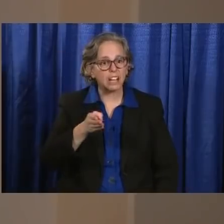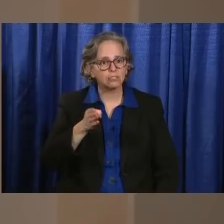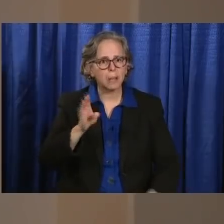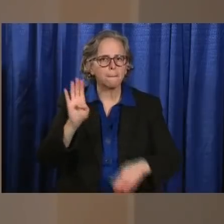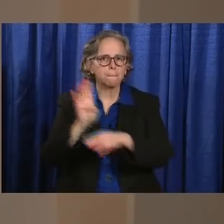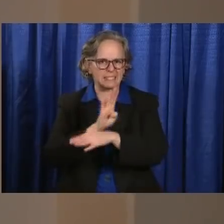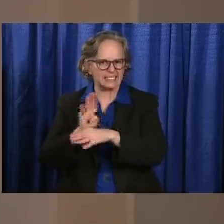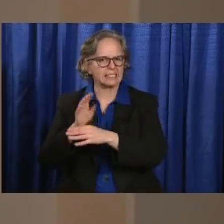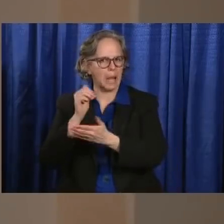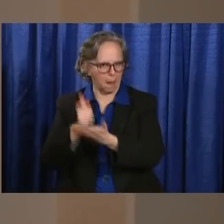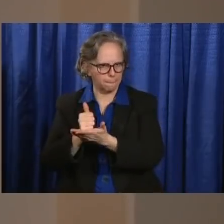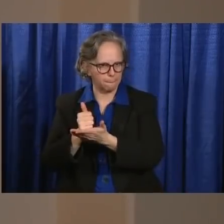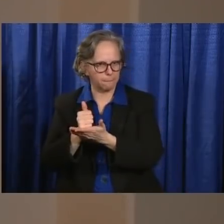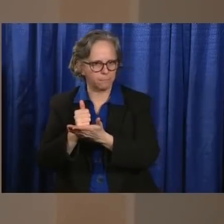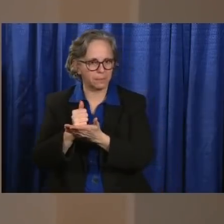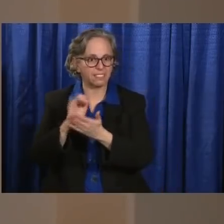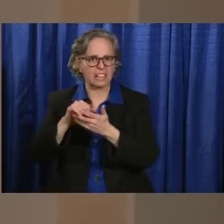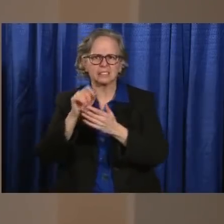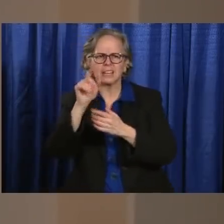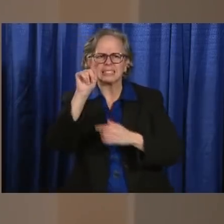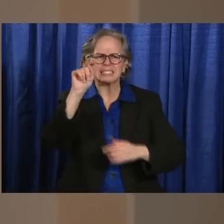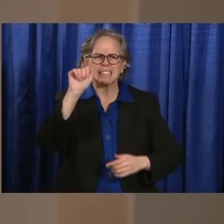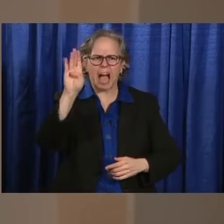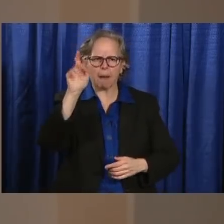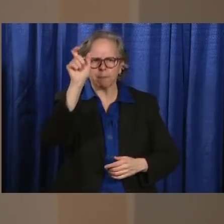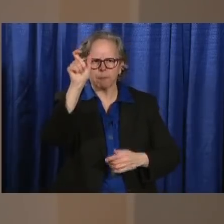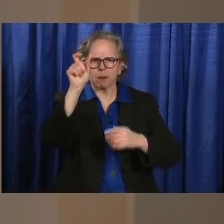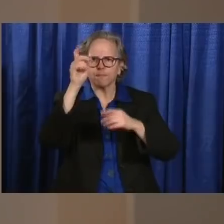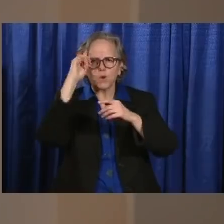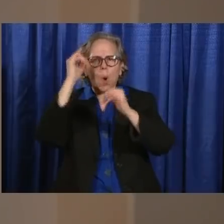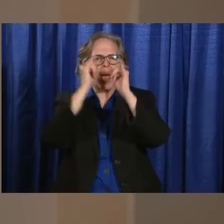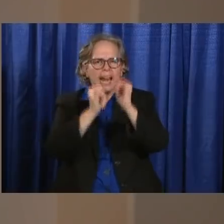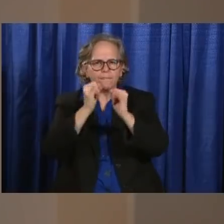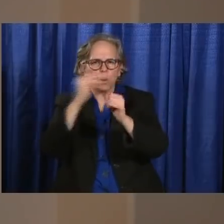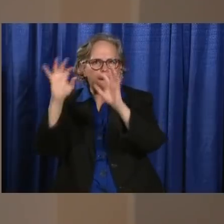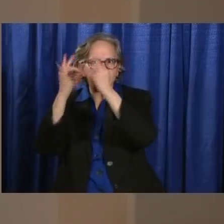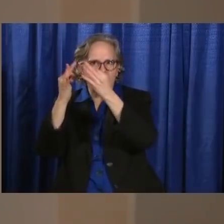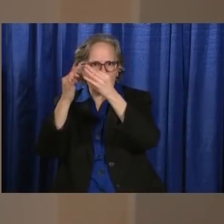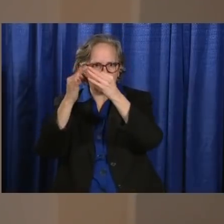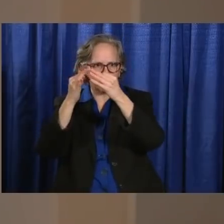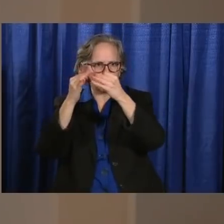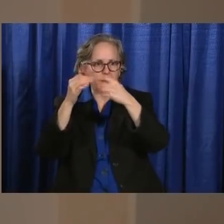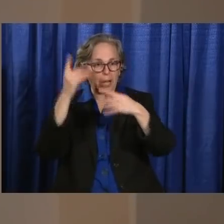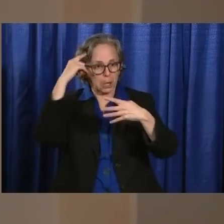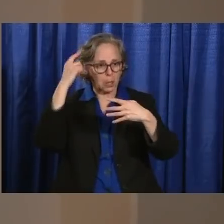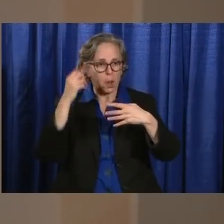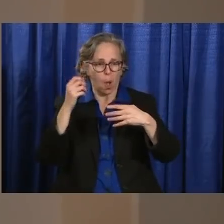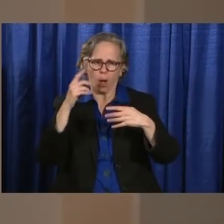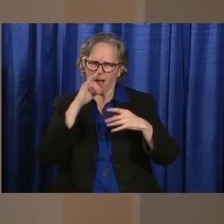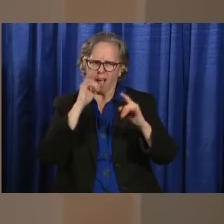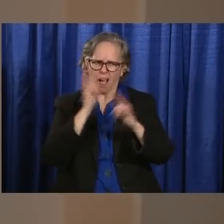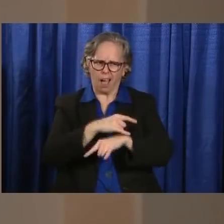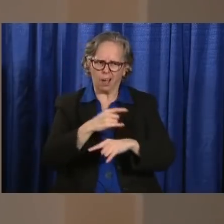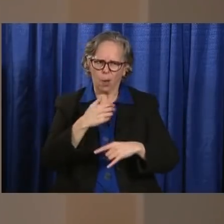Now, I understand the irony of this, that we have a website for people who do not have great internet access, and we understand that you